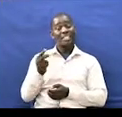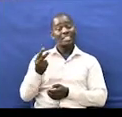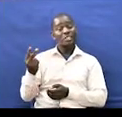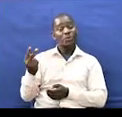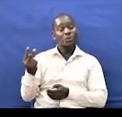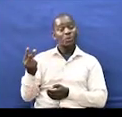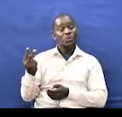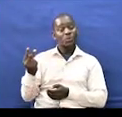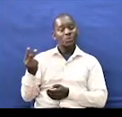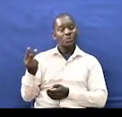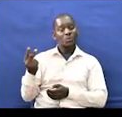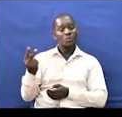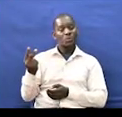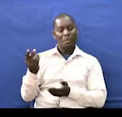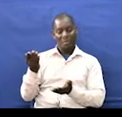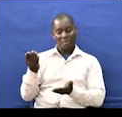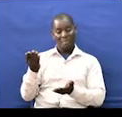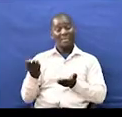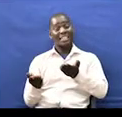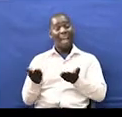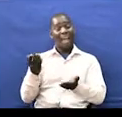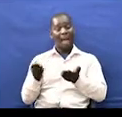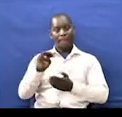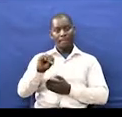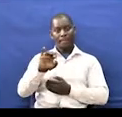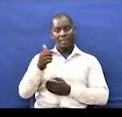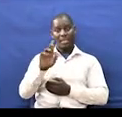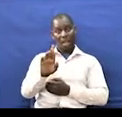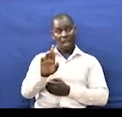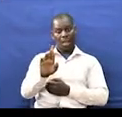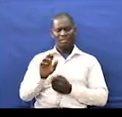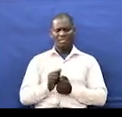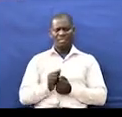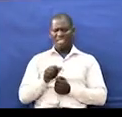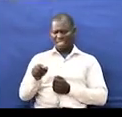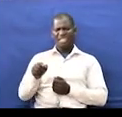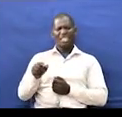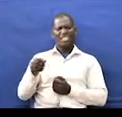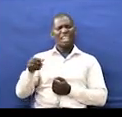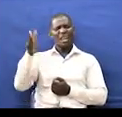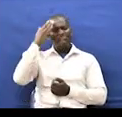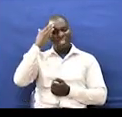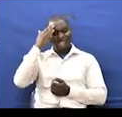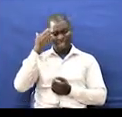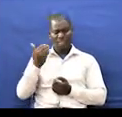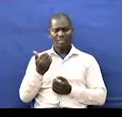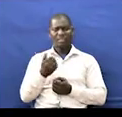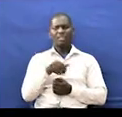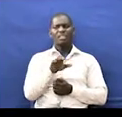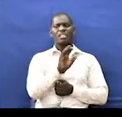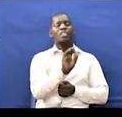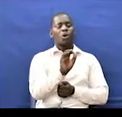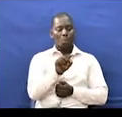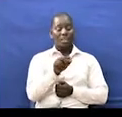0.2 meter. Now, it comes a matter of calculating that 10 Newton times 0.2.